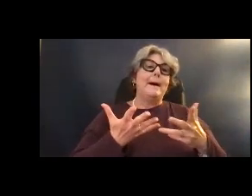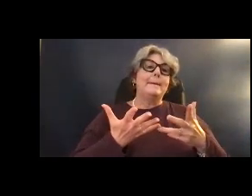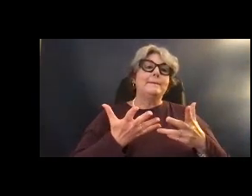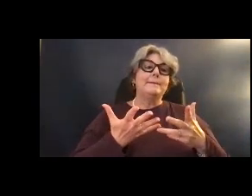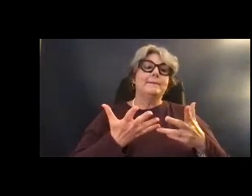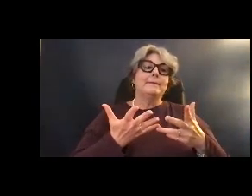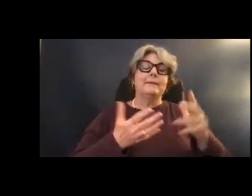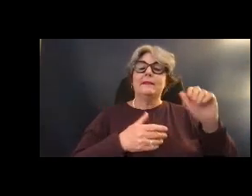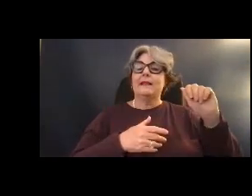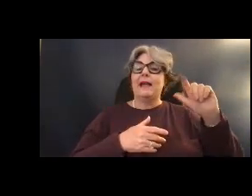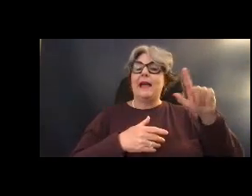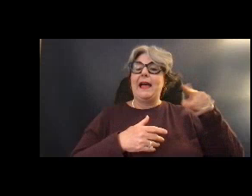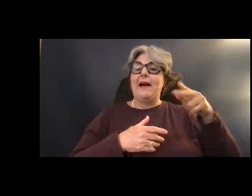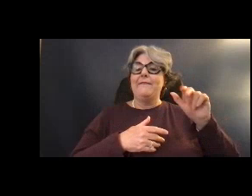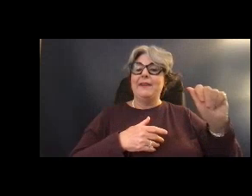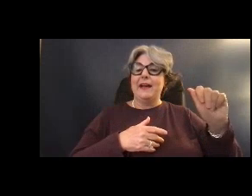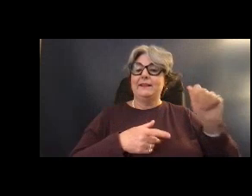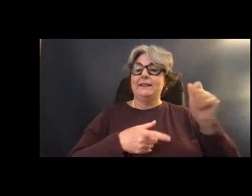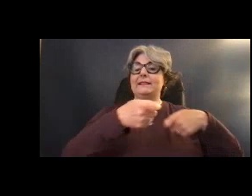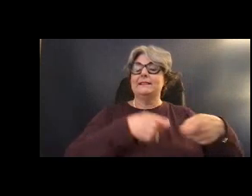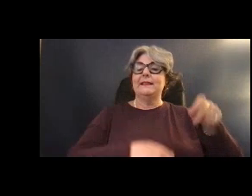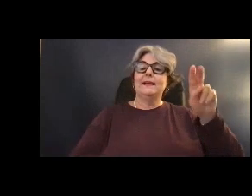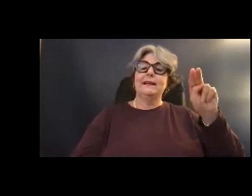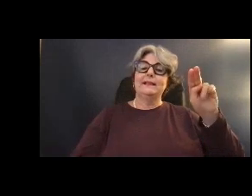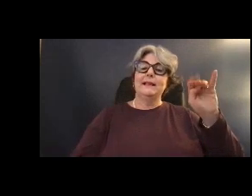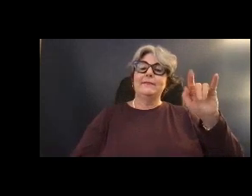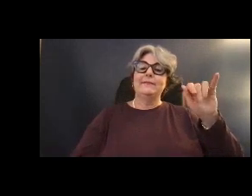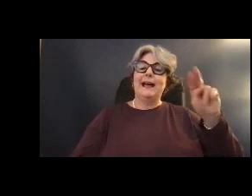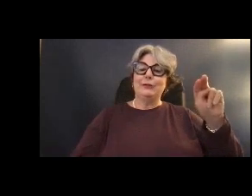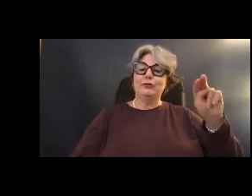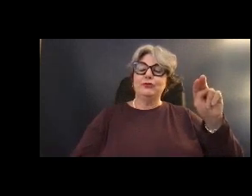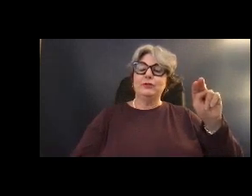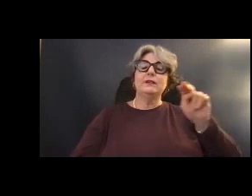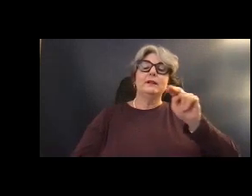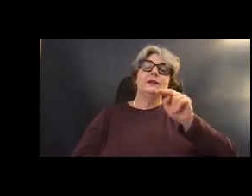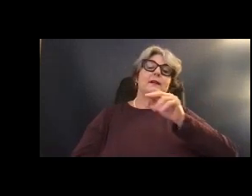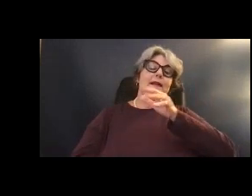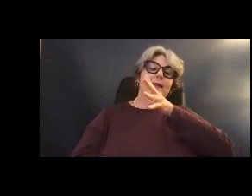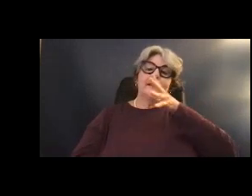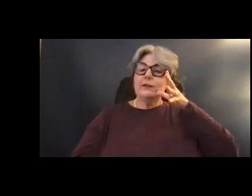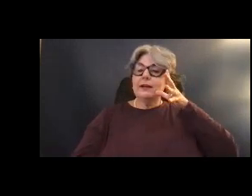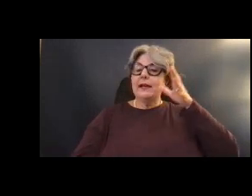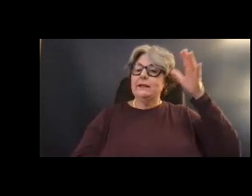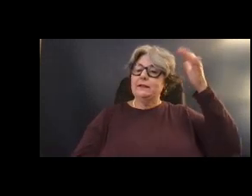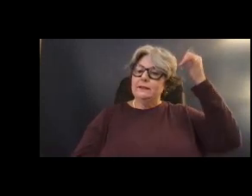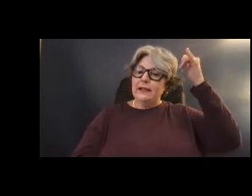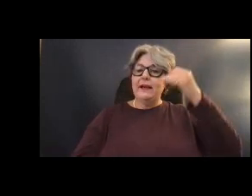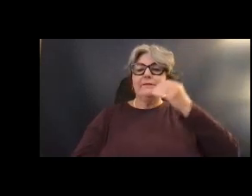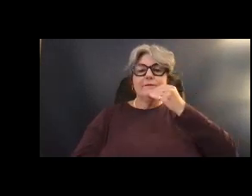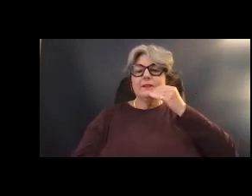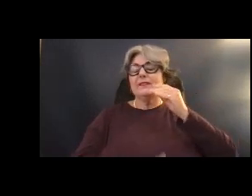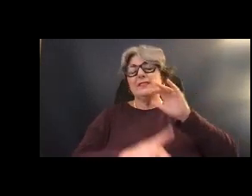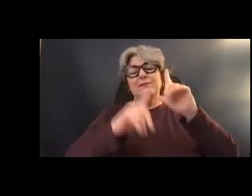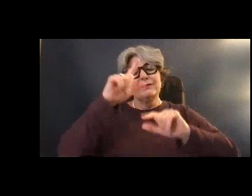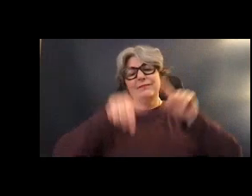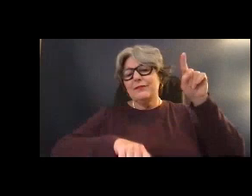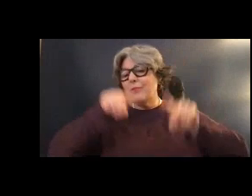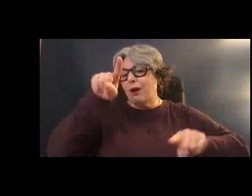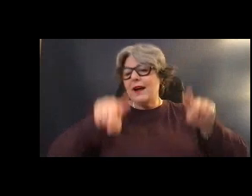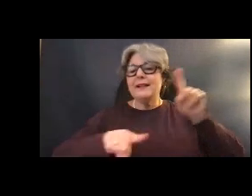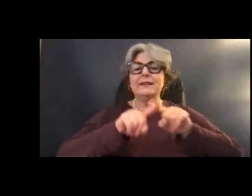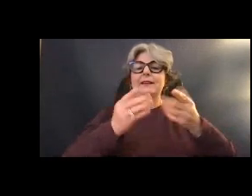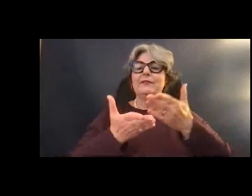alfalfa as an alternative to nitrogen fertilizer in irrigated pastures. Just a whole range of